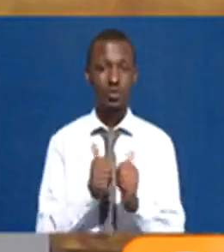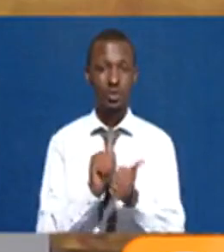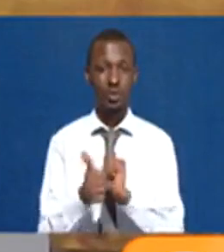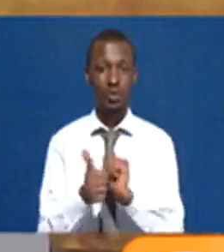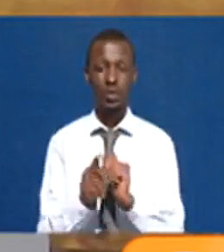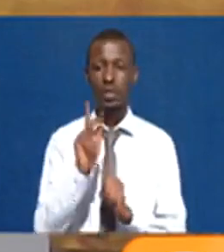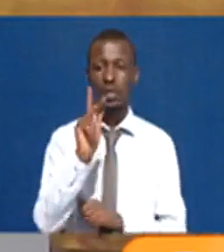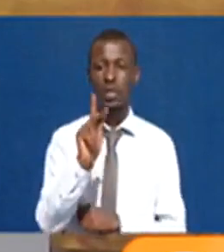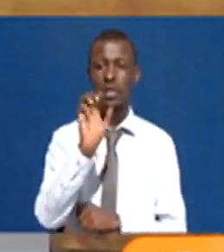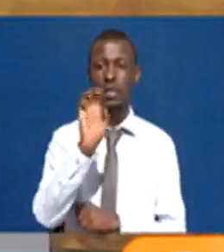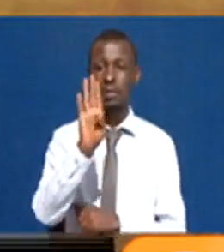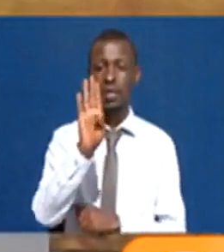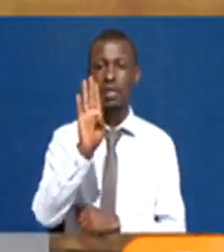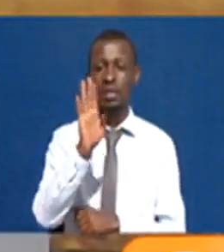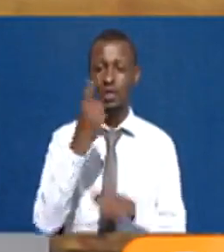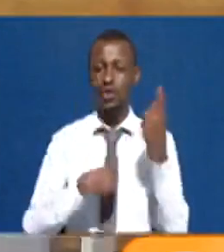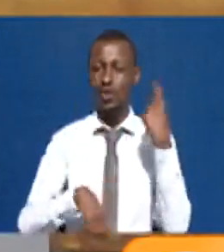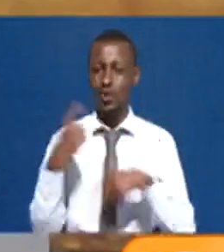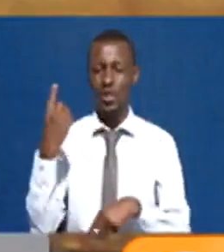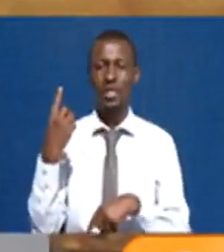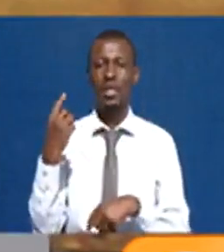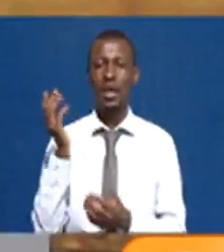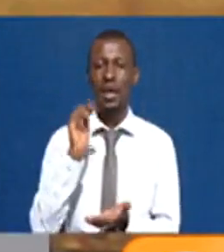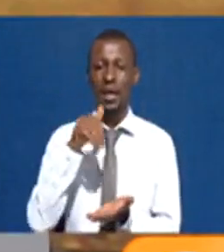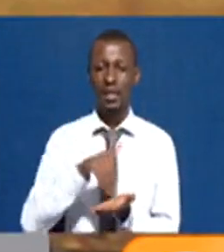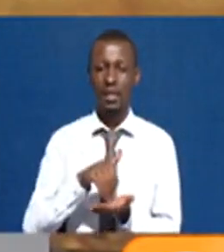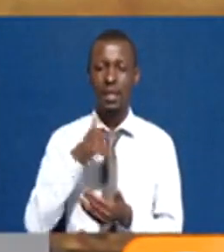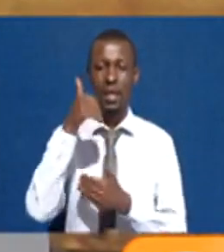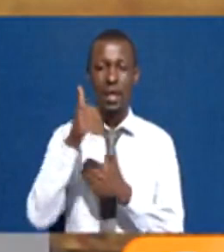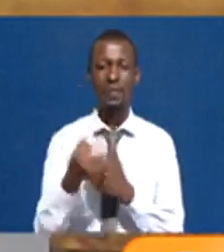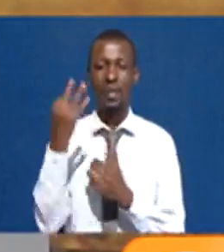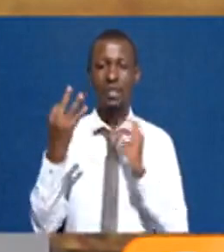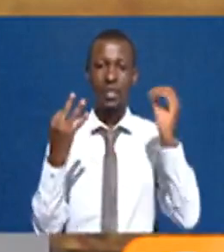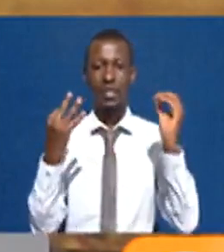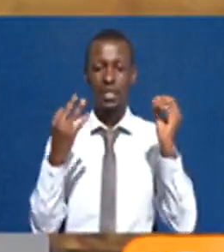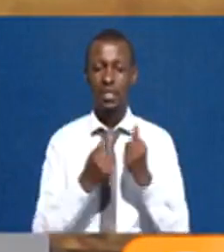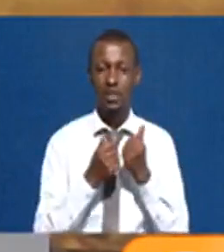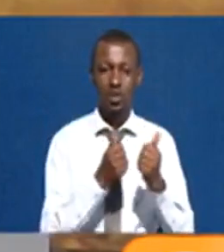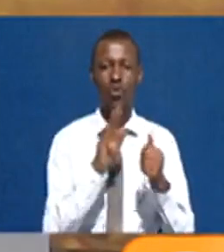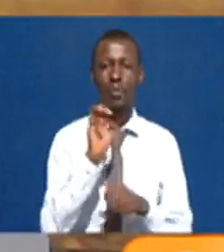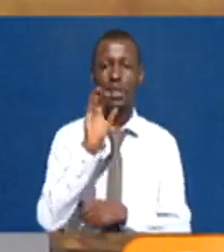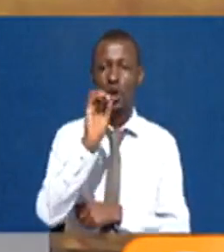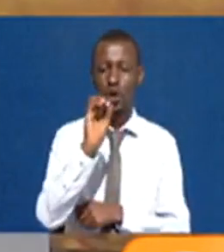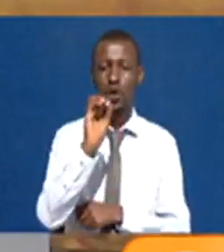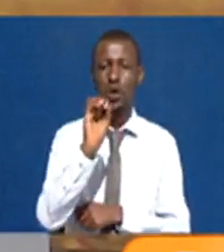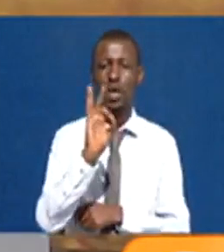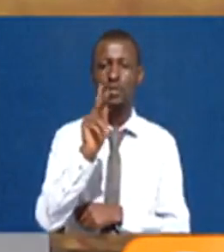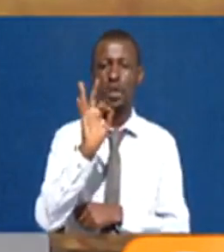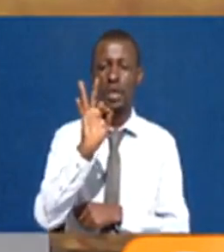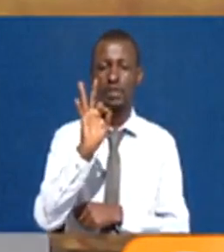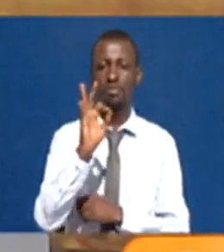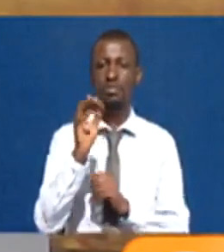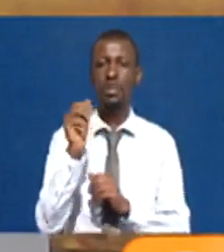And KCB FC bounced back to winning ways with an emphatic 3-0 triumph over Bidco United in an FKF Premier